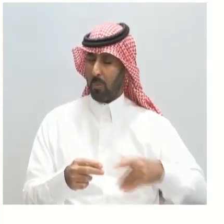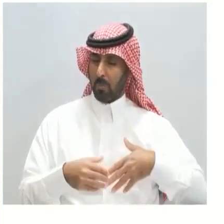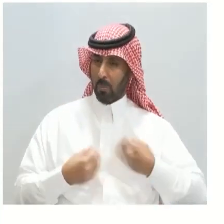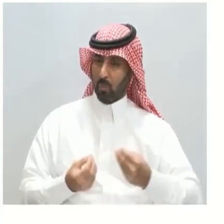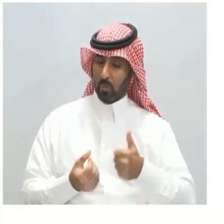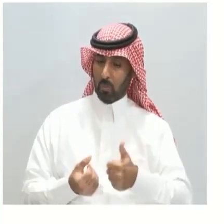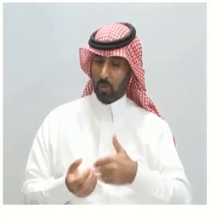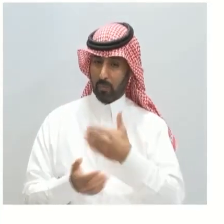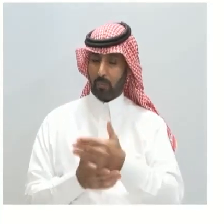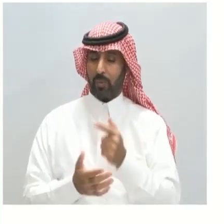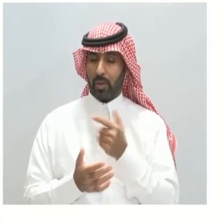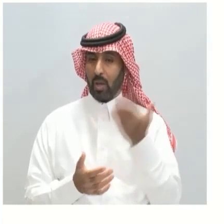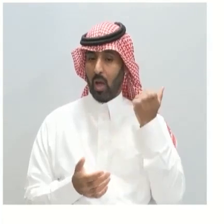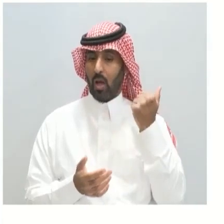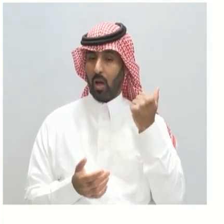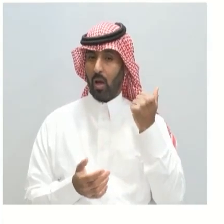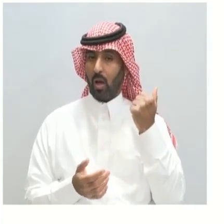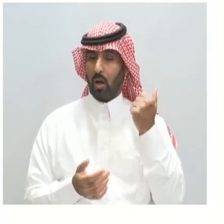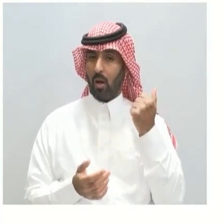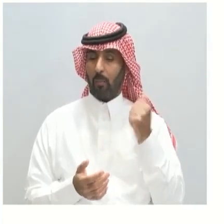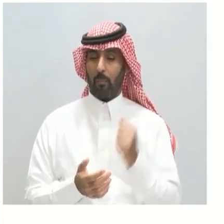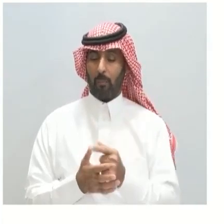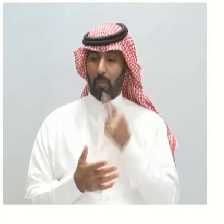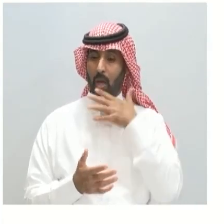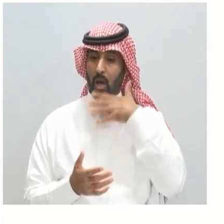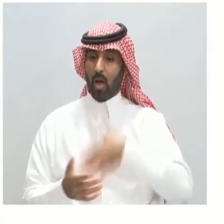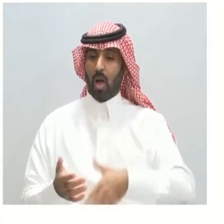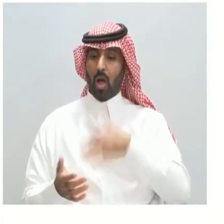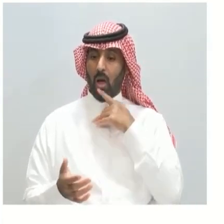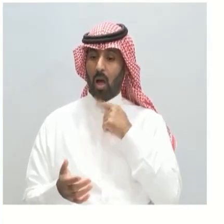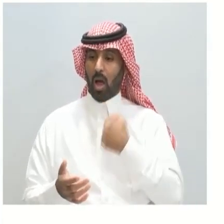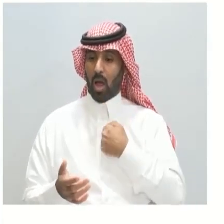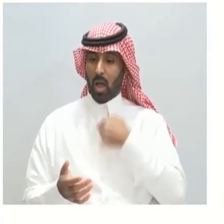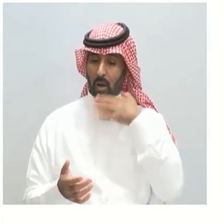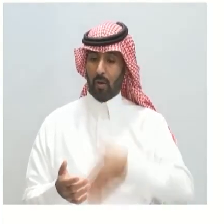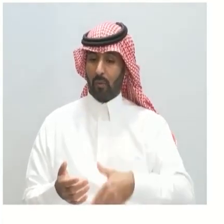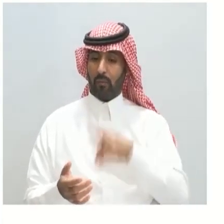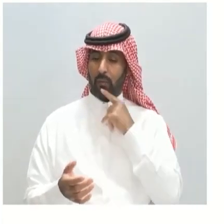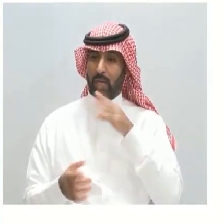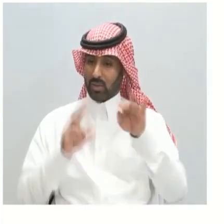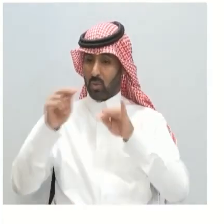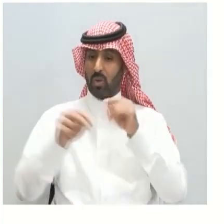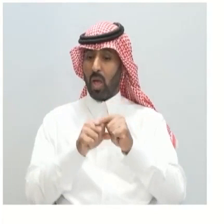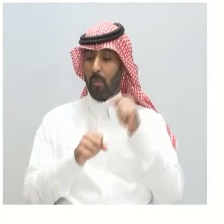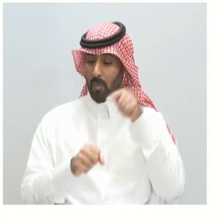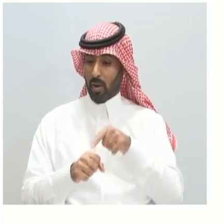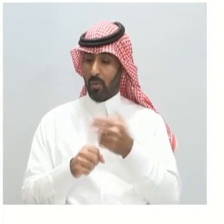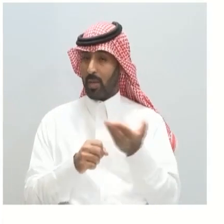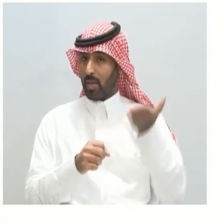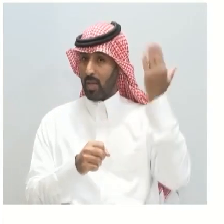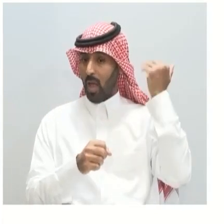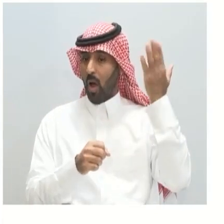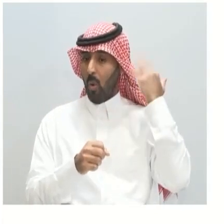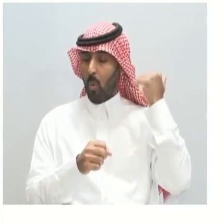be here, are amusing. My grandfather's stories about his childhood are amusing. So